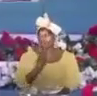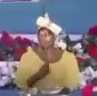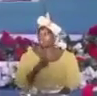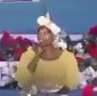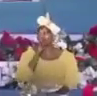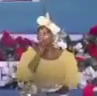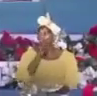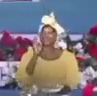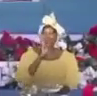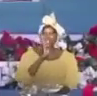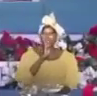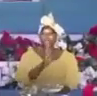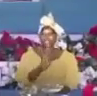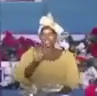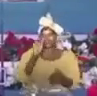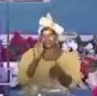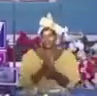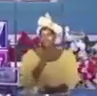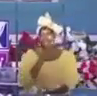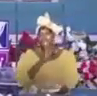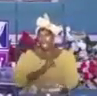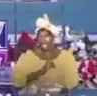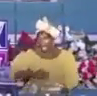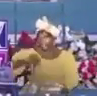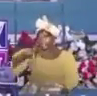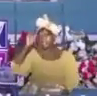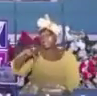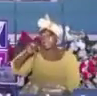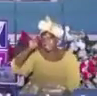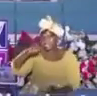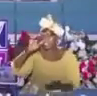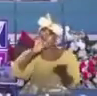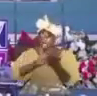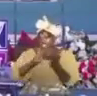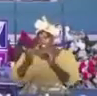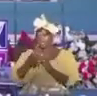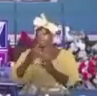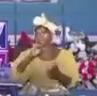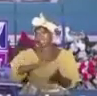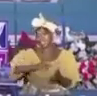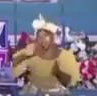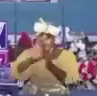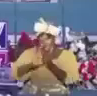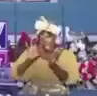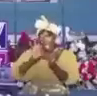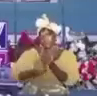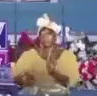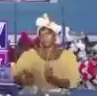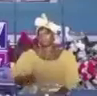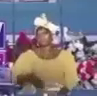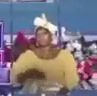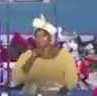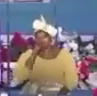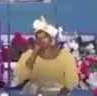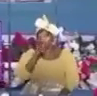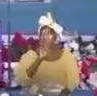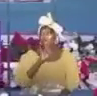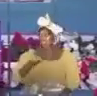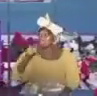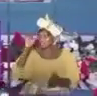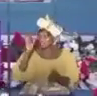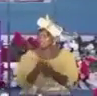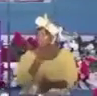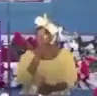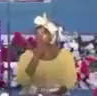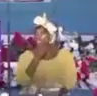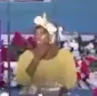Apostle, I need Jesus in my life. I begin to count now. Don't wait for someone to come. You are the first person.